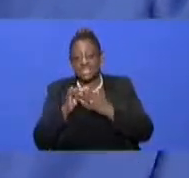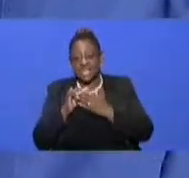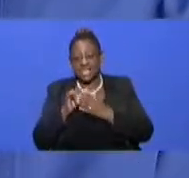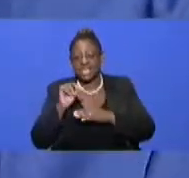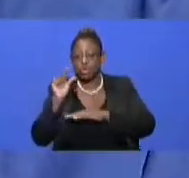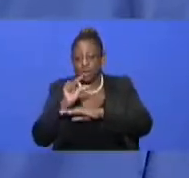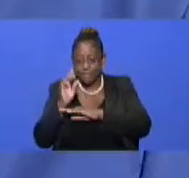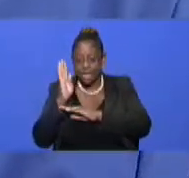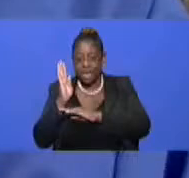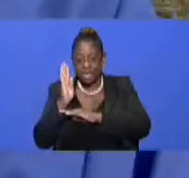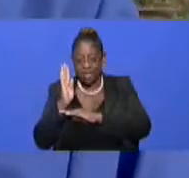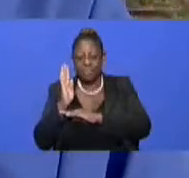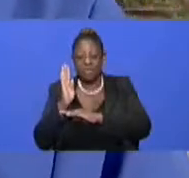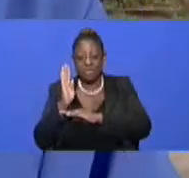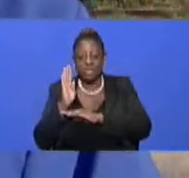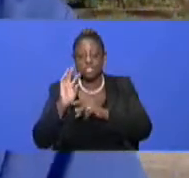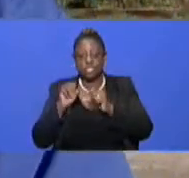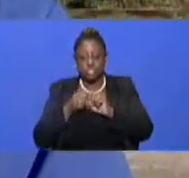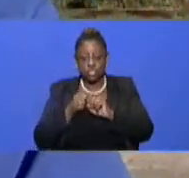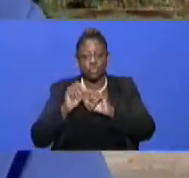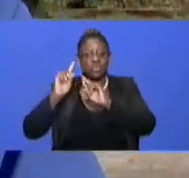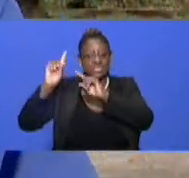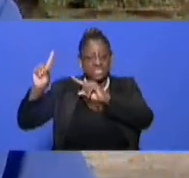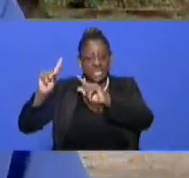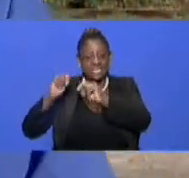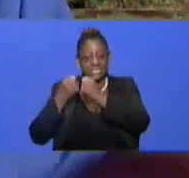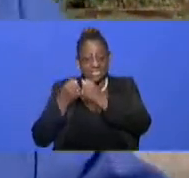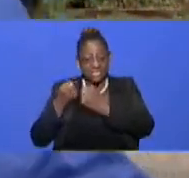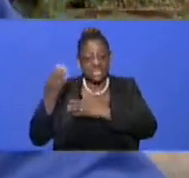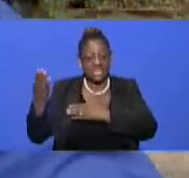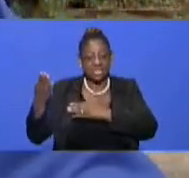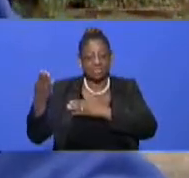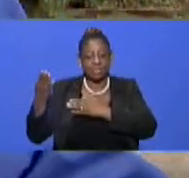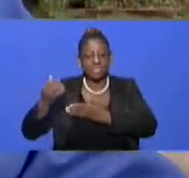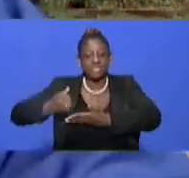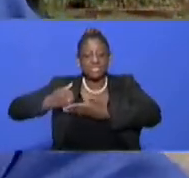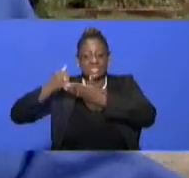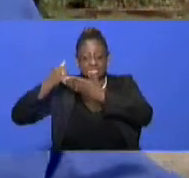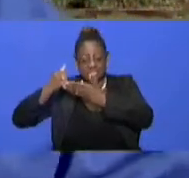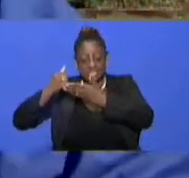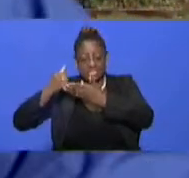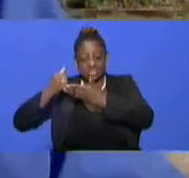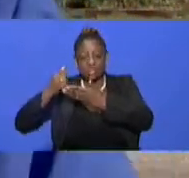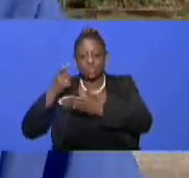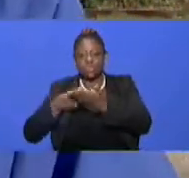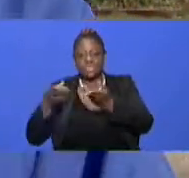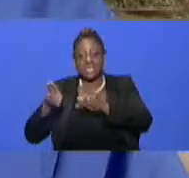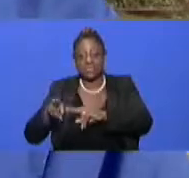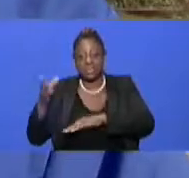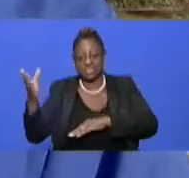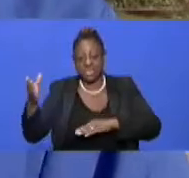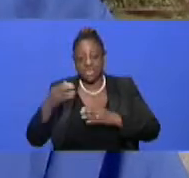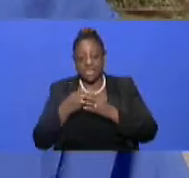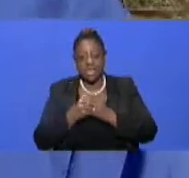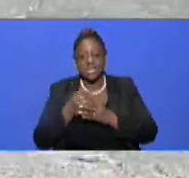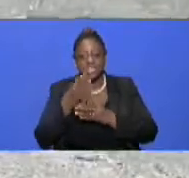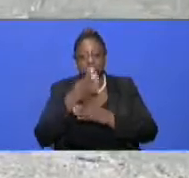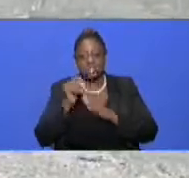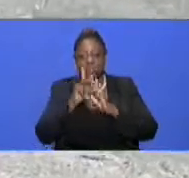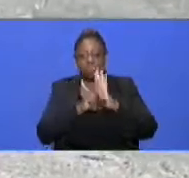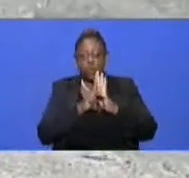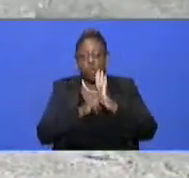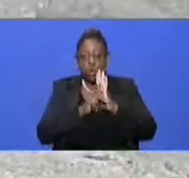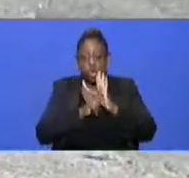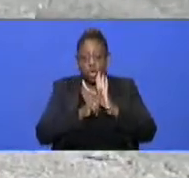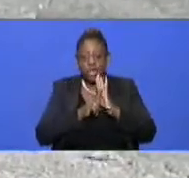in Grand Bahama. So we are sending teams to assist the efforts in Grand Bahama. So the protocol